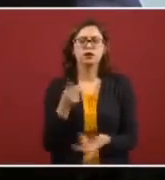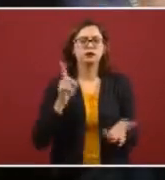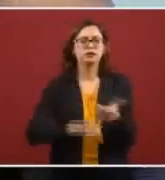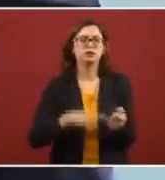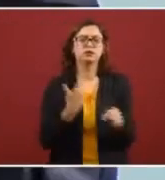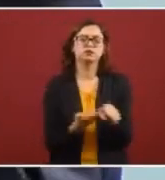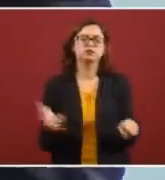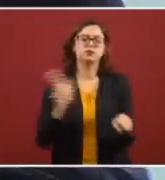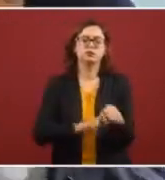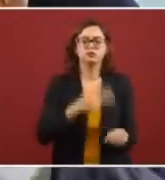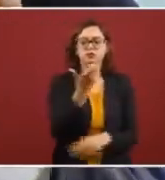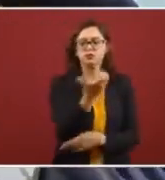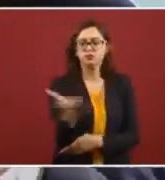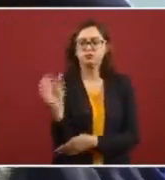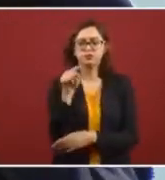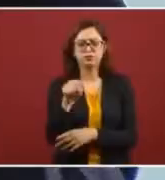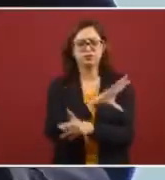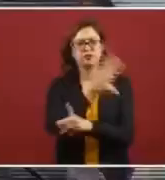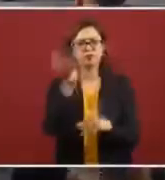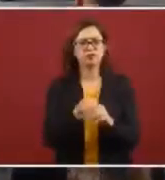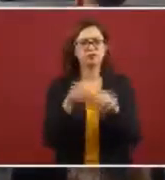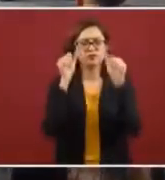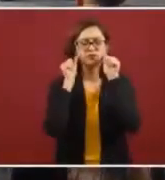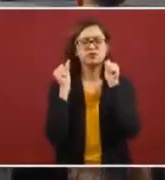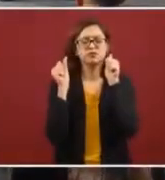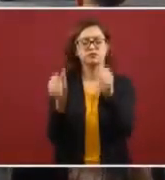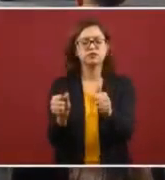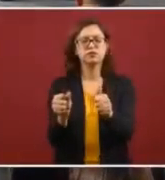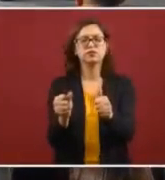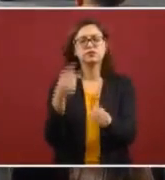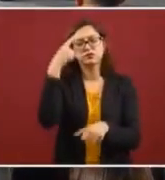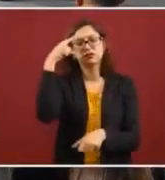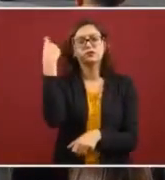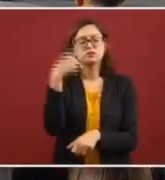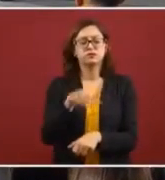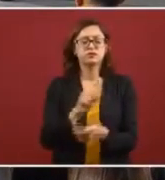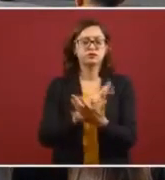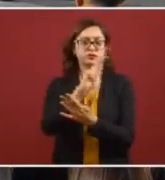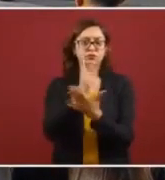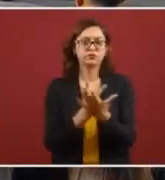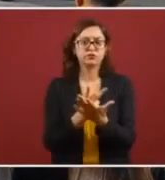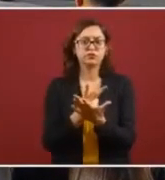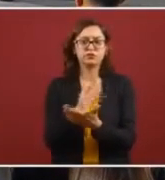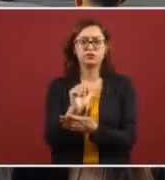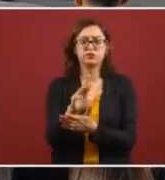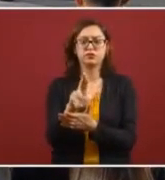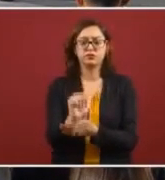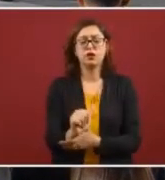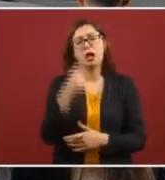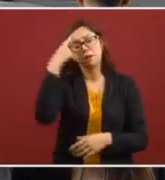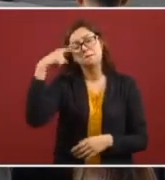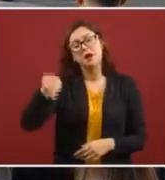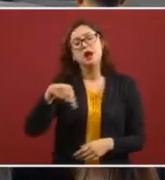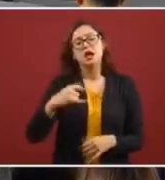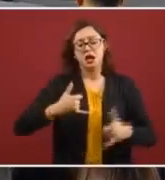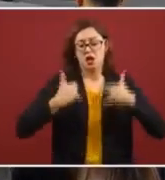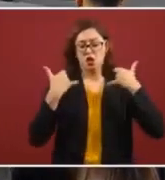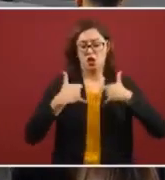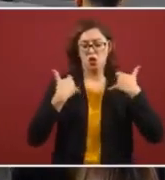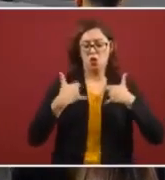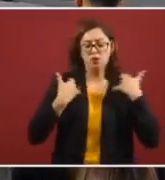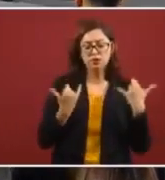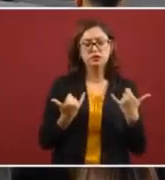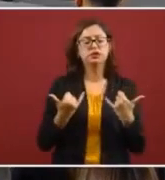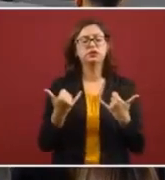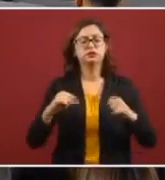and they're going to be making sure that there's psychologists in every area, especially for